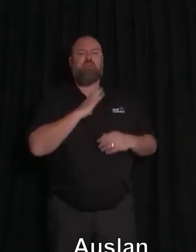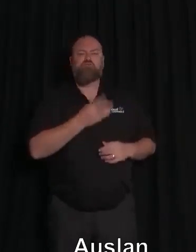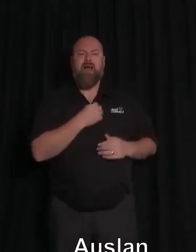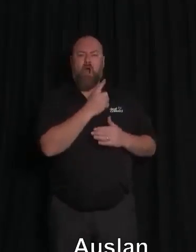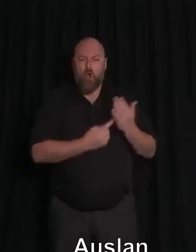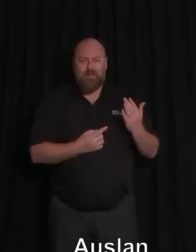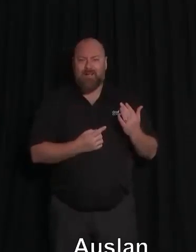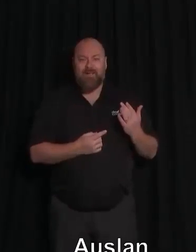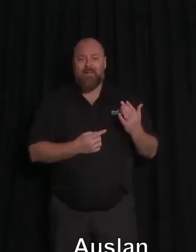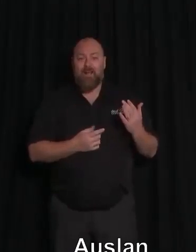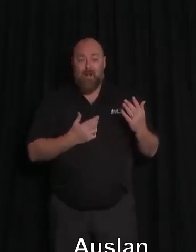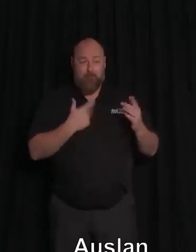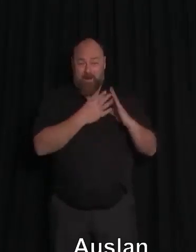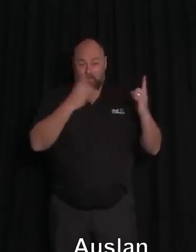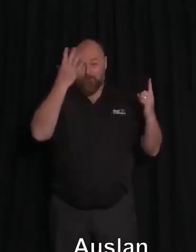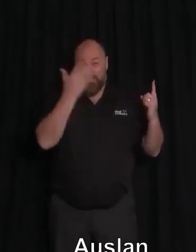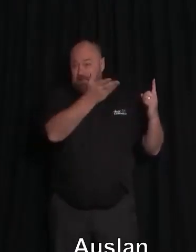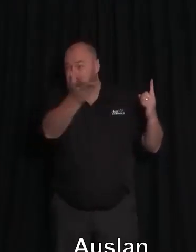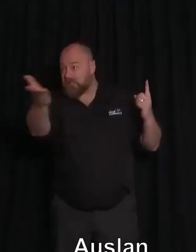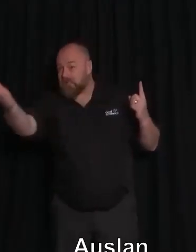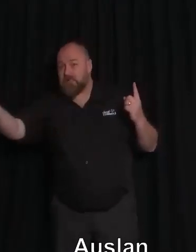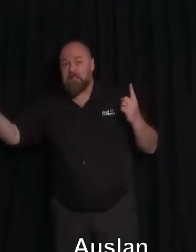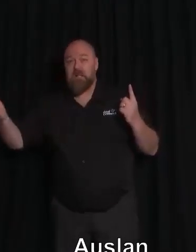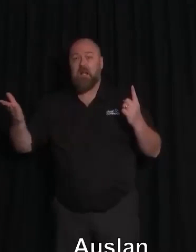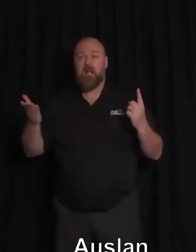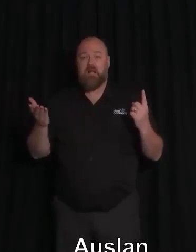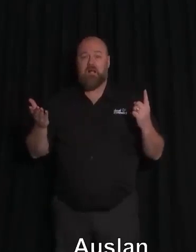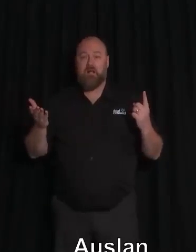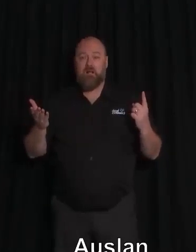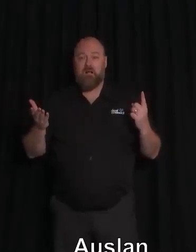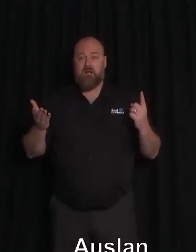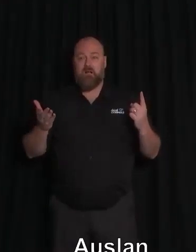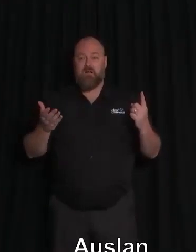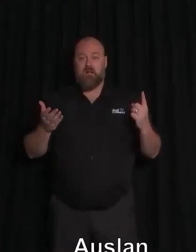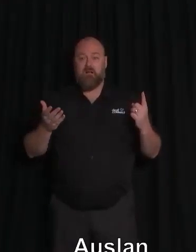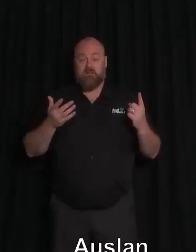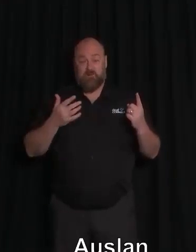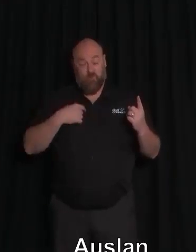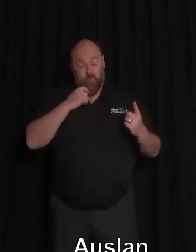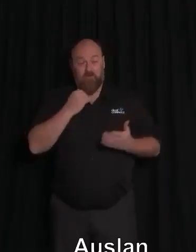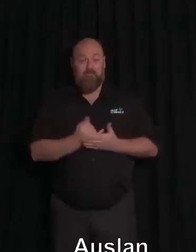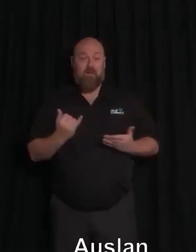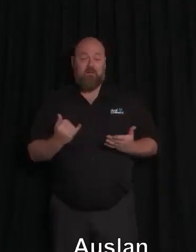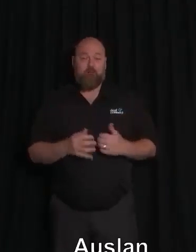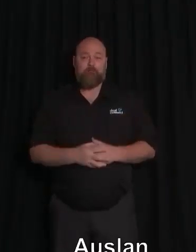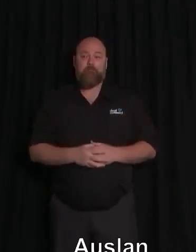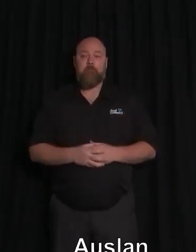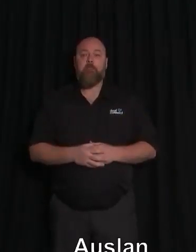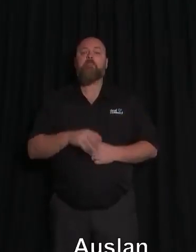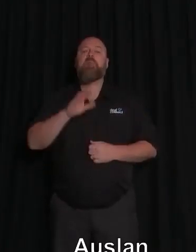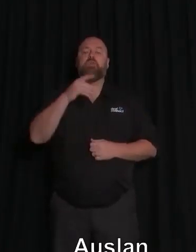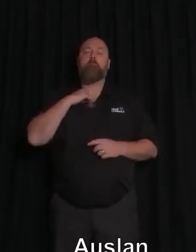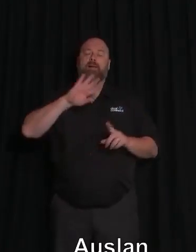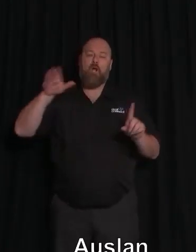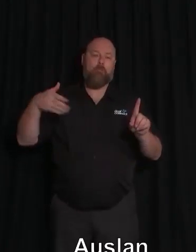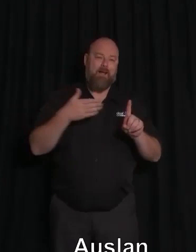we're missing out this whole other dimension we will be pushing against on the losing end. And that brings me back to,